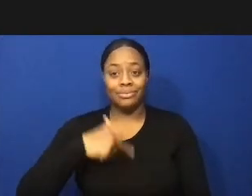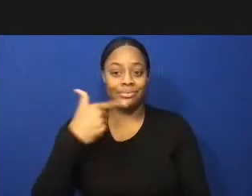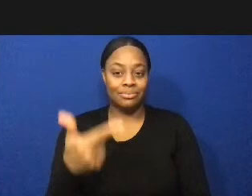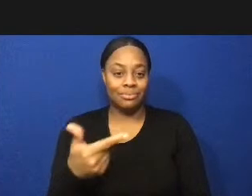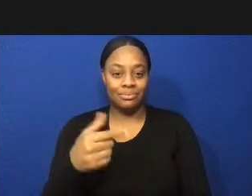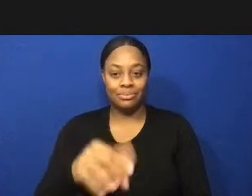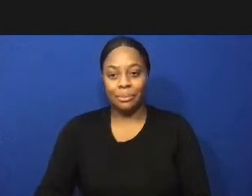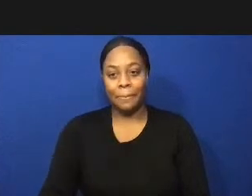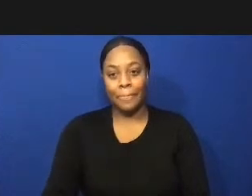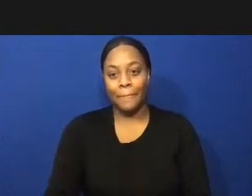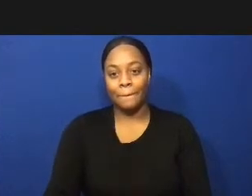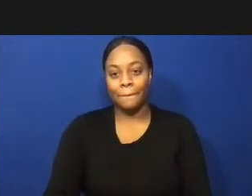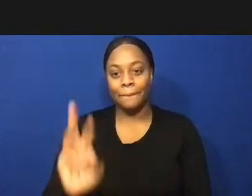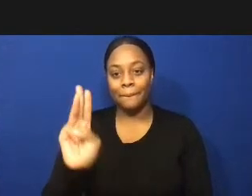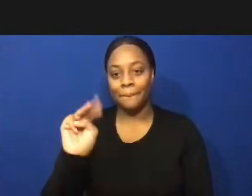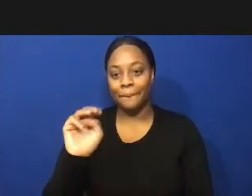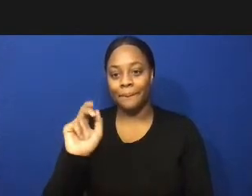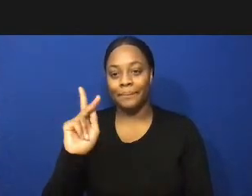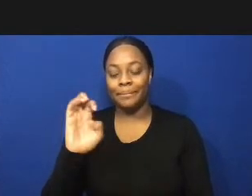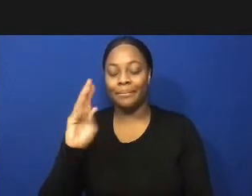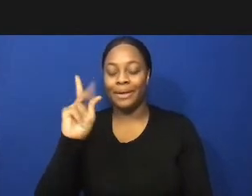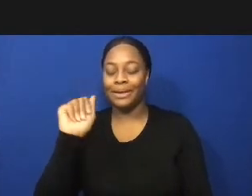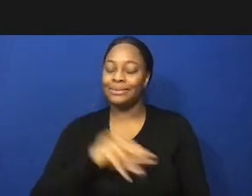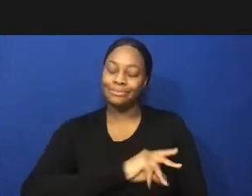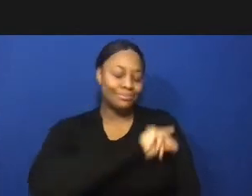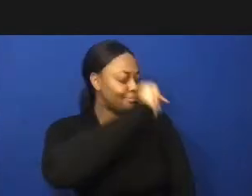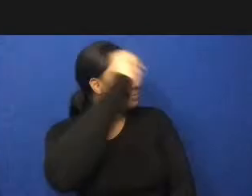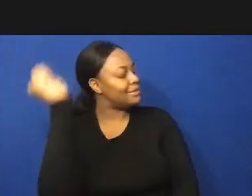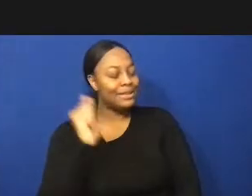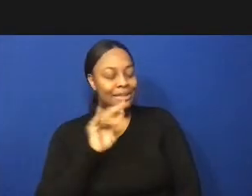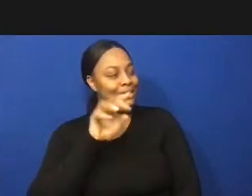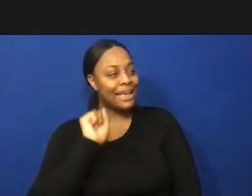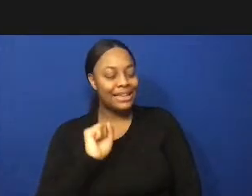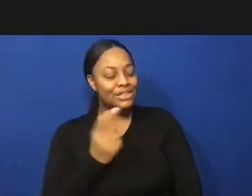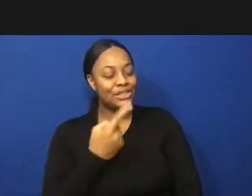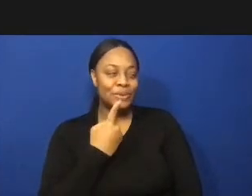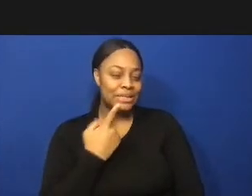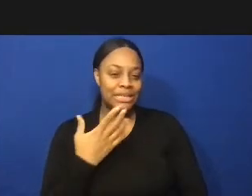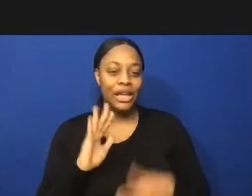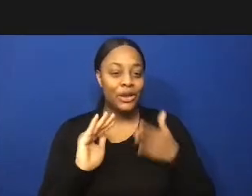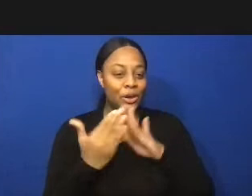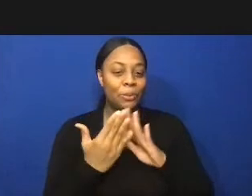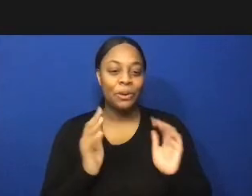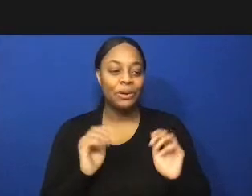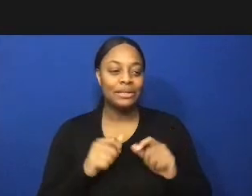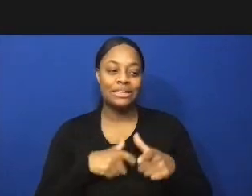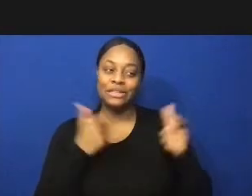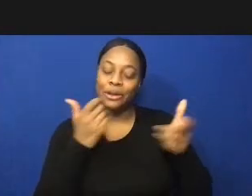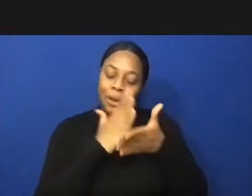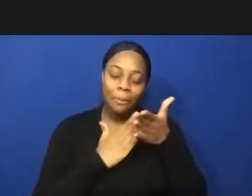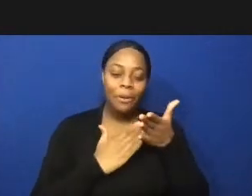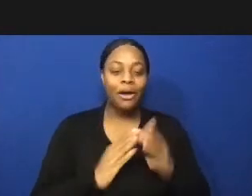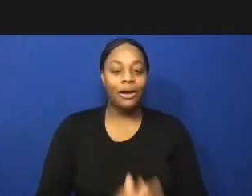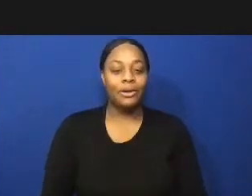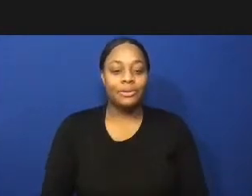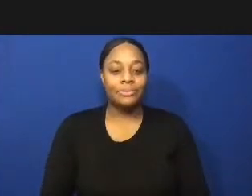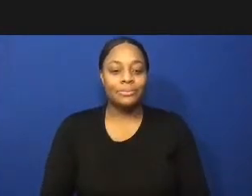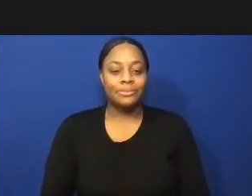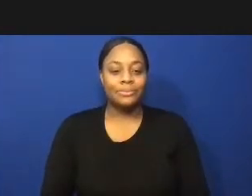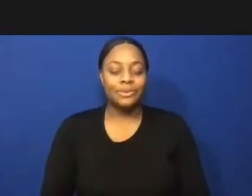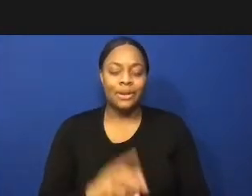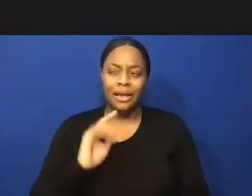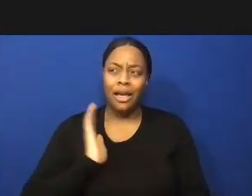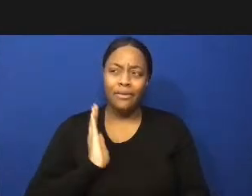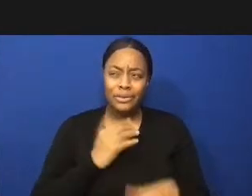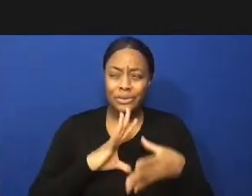Makeda. Yes, and like you were just saying, community is such a big part of